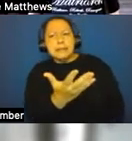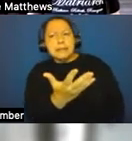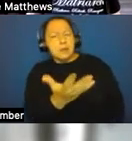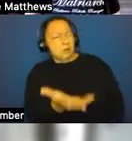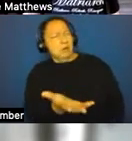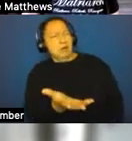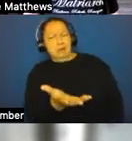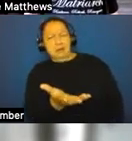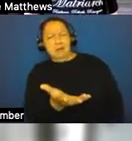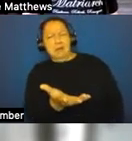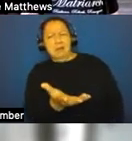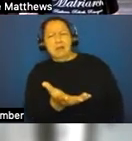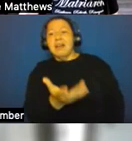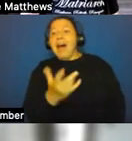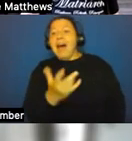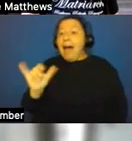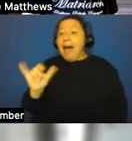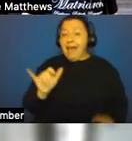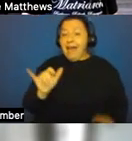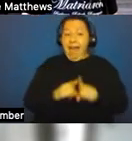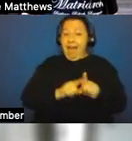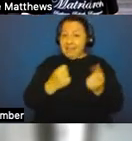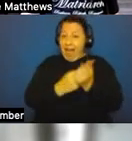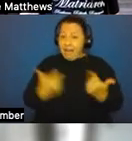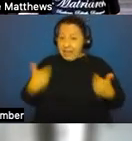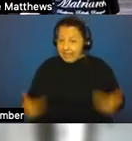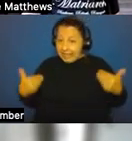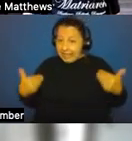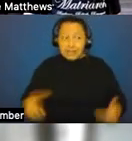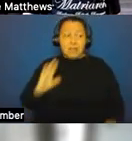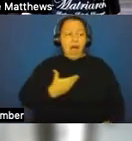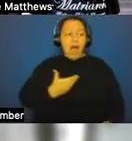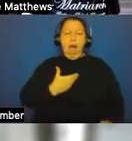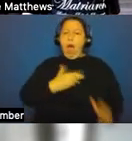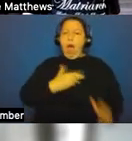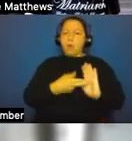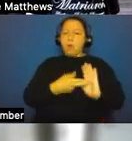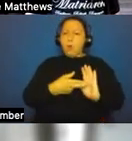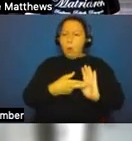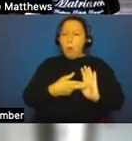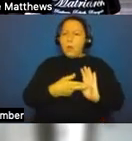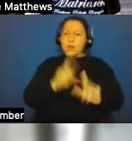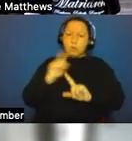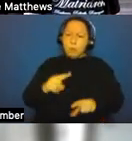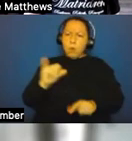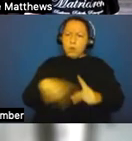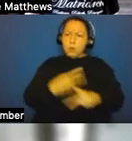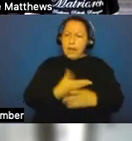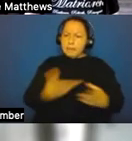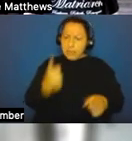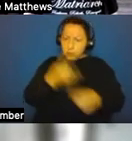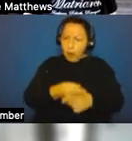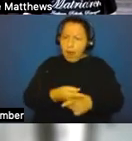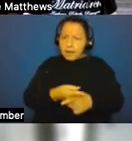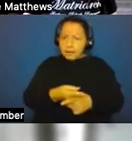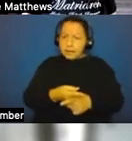and so as an advocate, it's our role to report those things, right? But